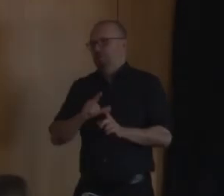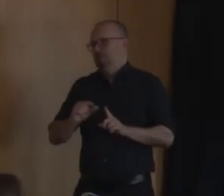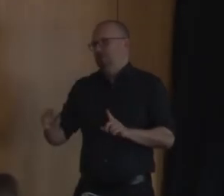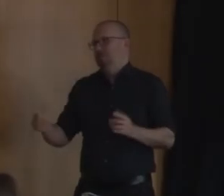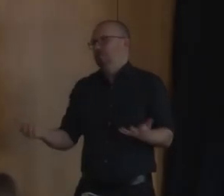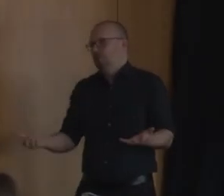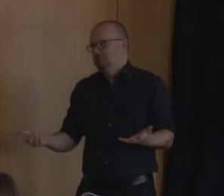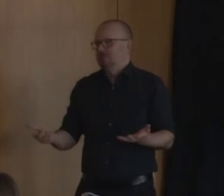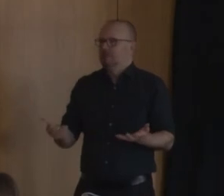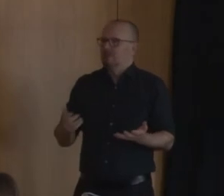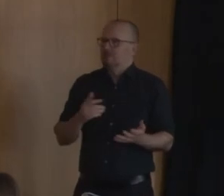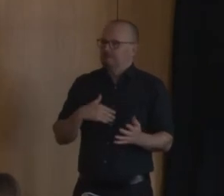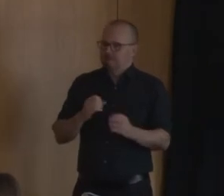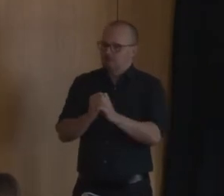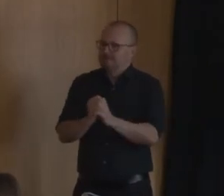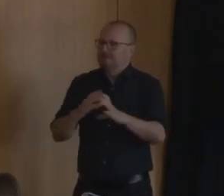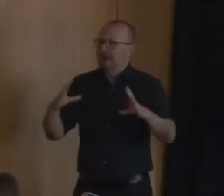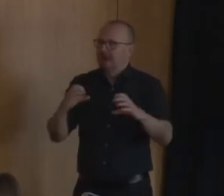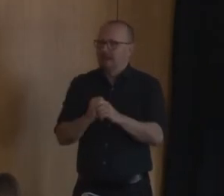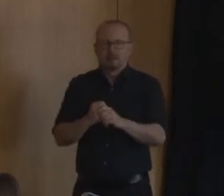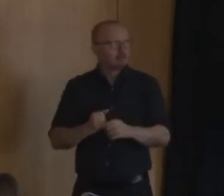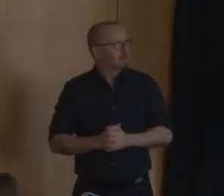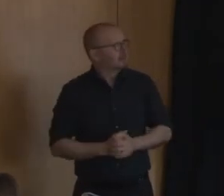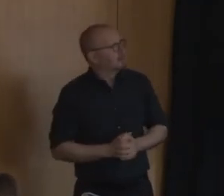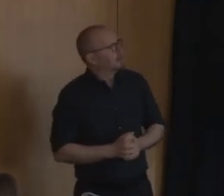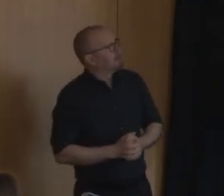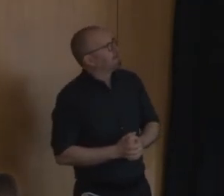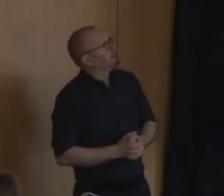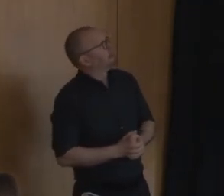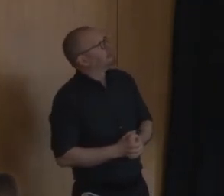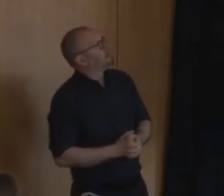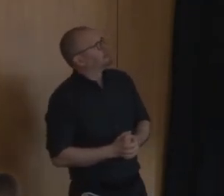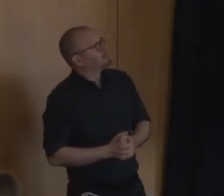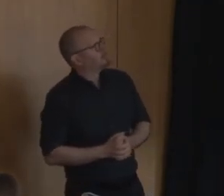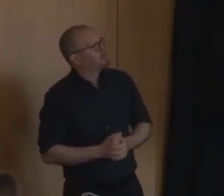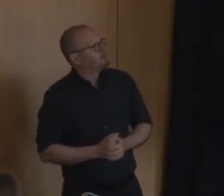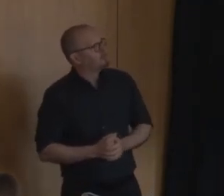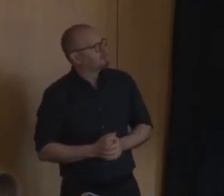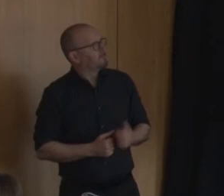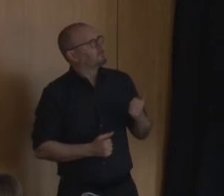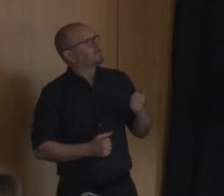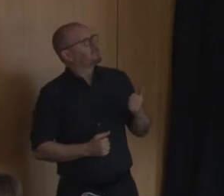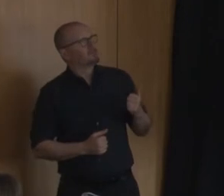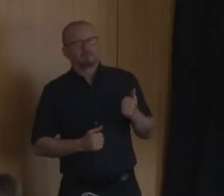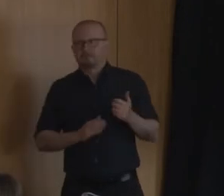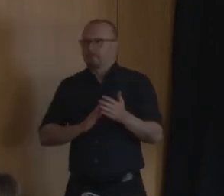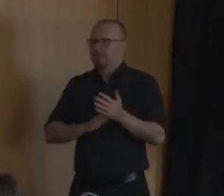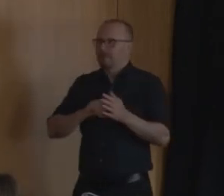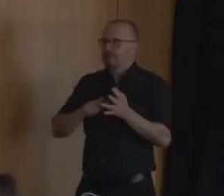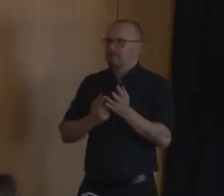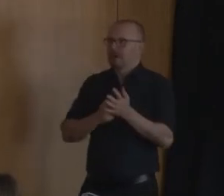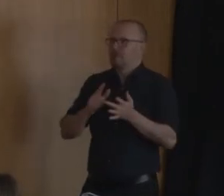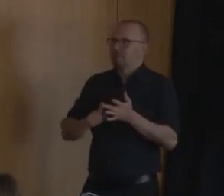scale. The Māori activator in the first gallery introduces the concept of Māori, life force,